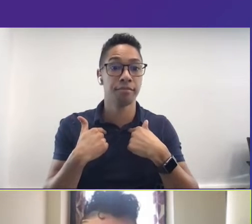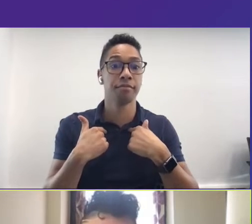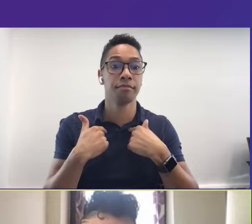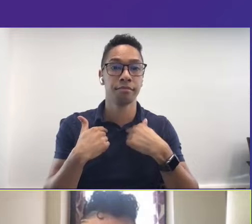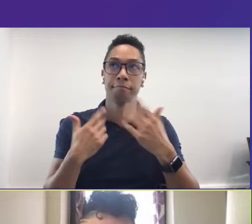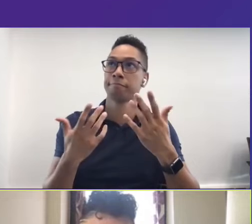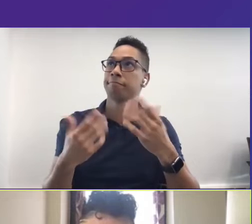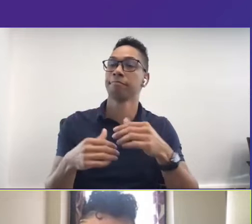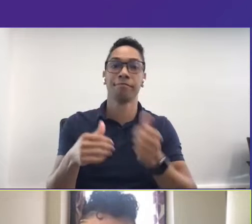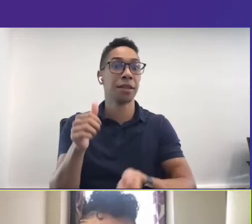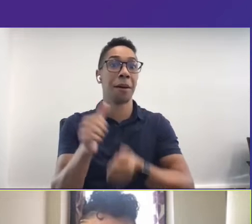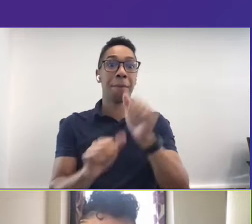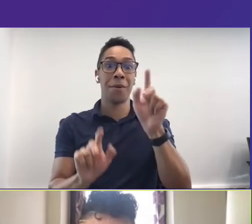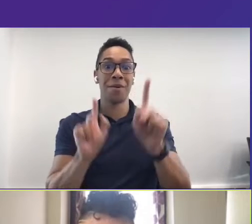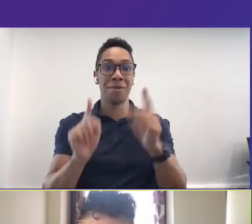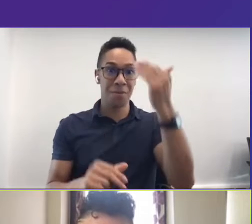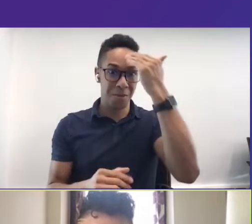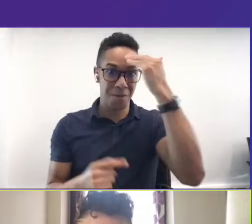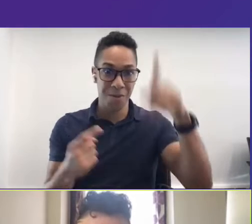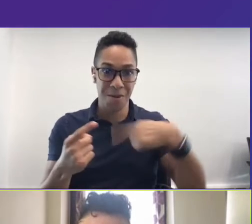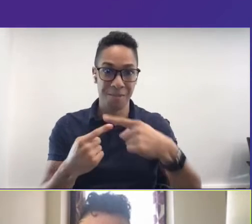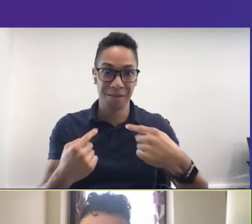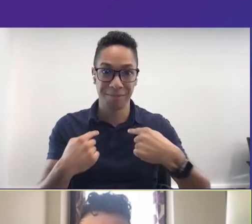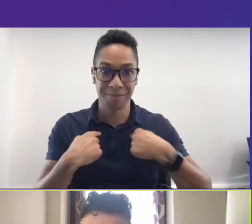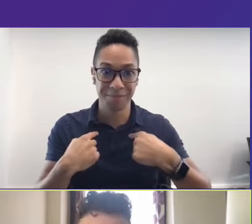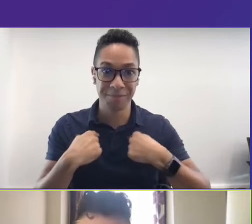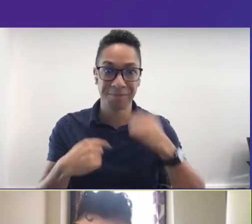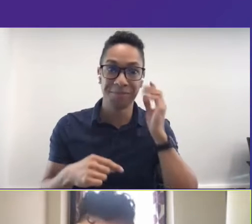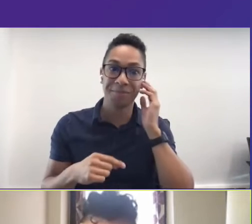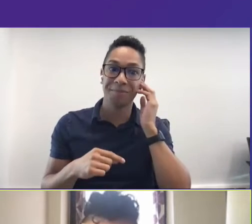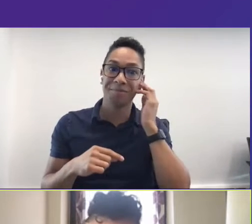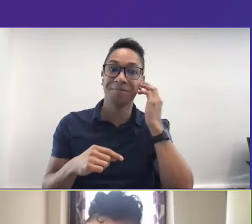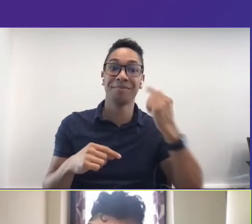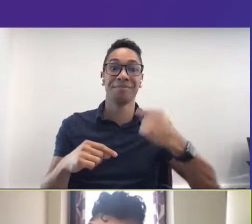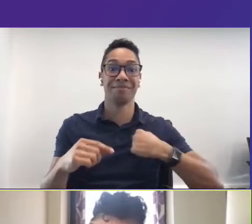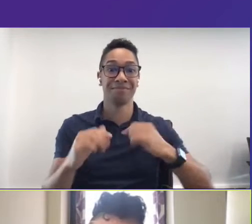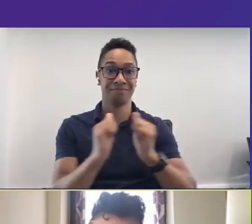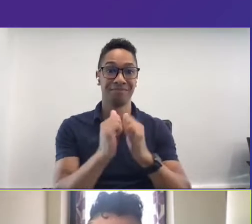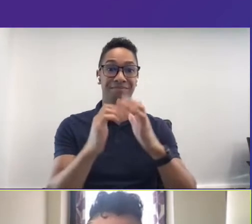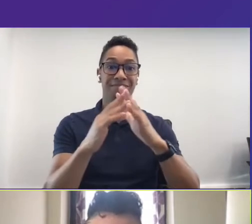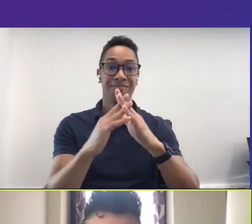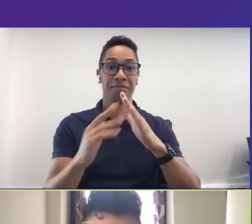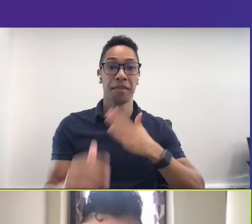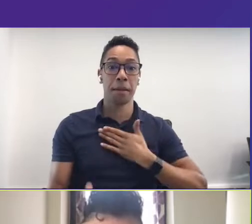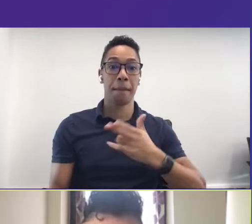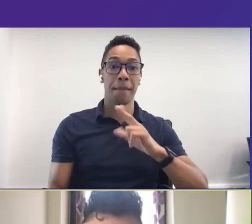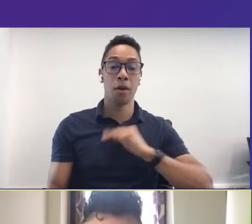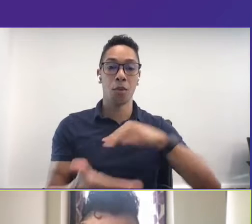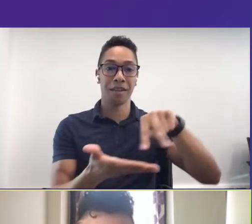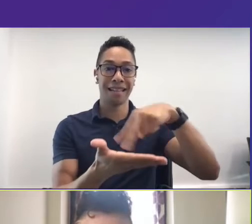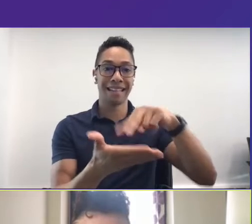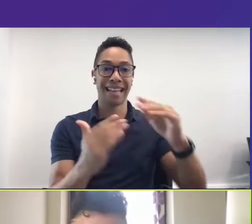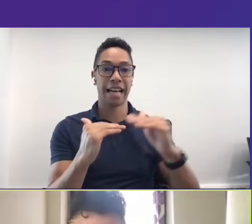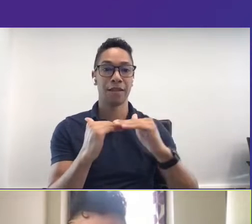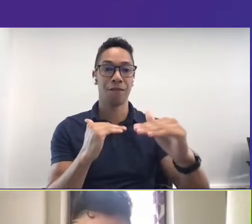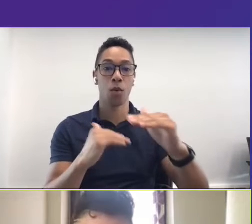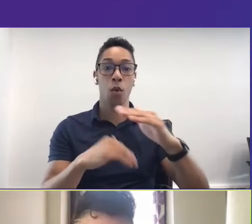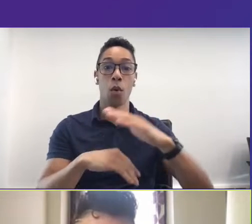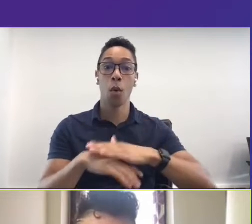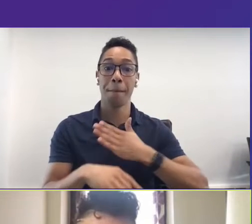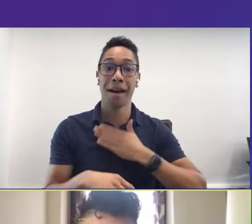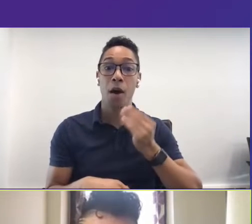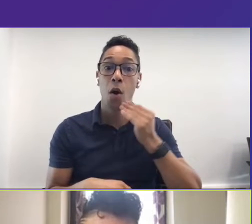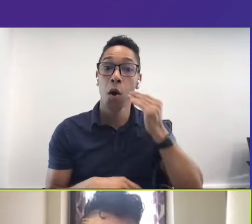the things most people know about me is I built my own dance floor on the rooftop of my house, of my